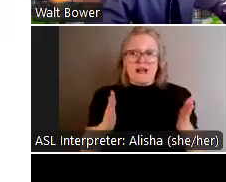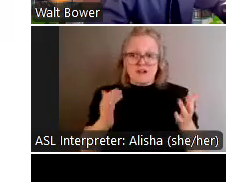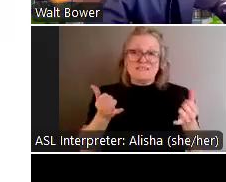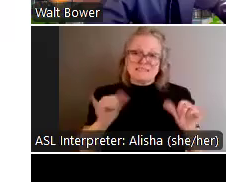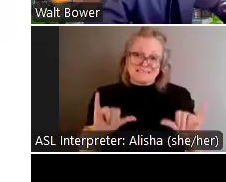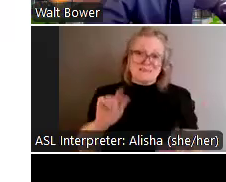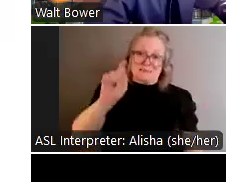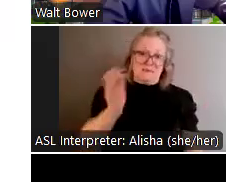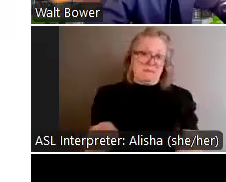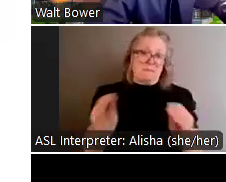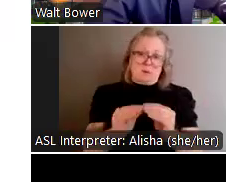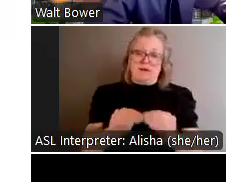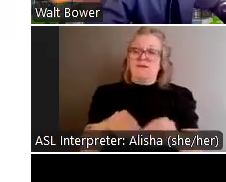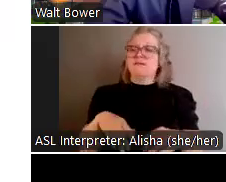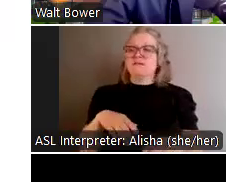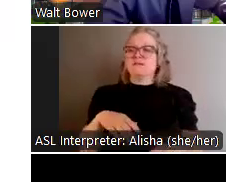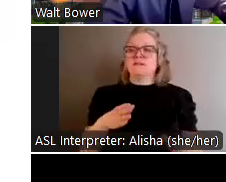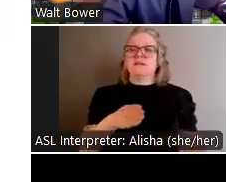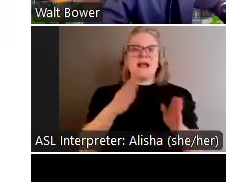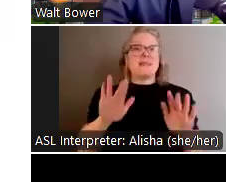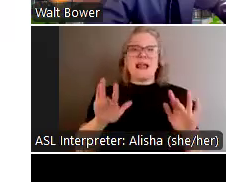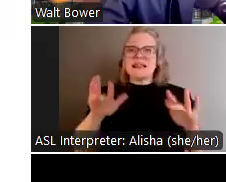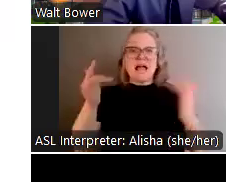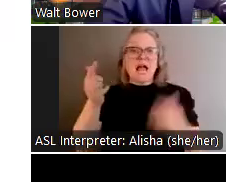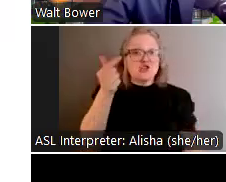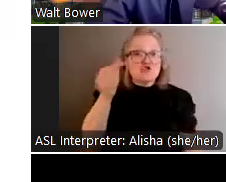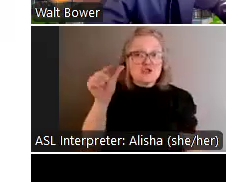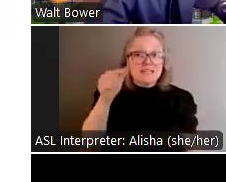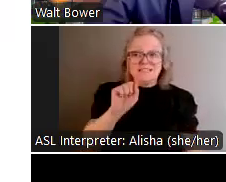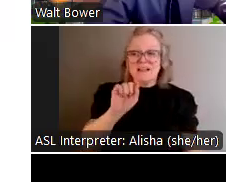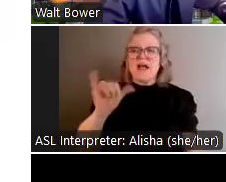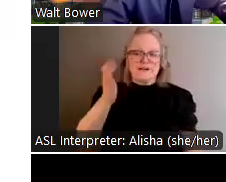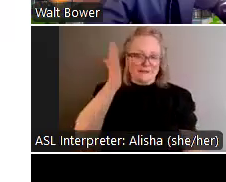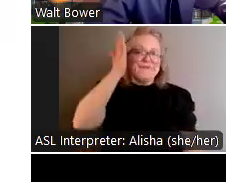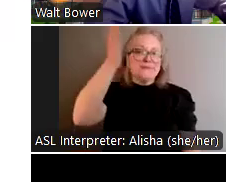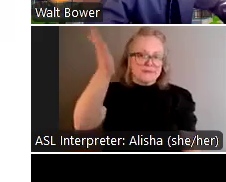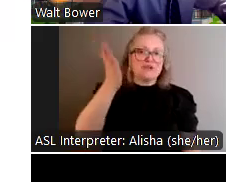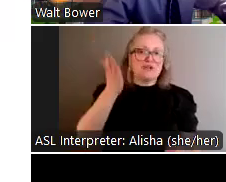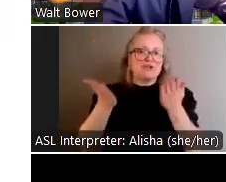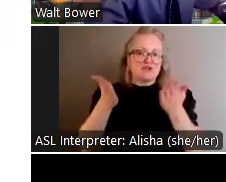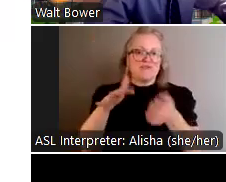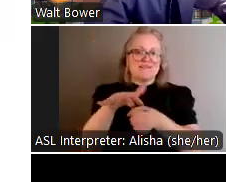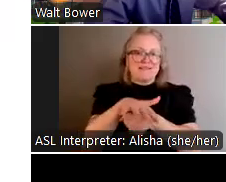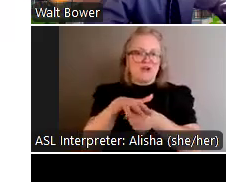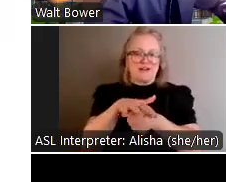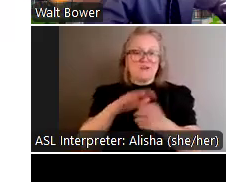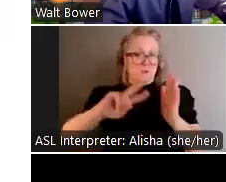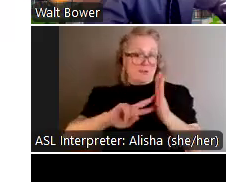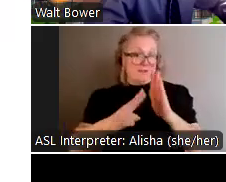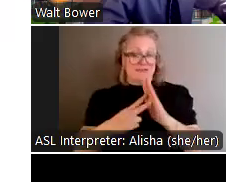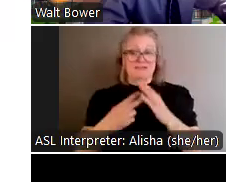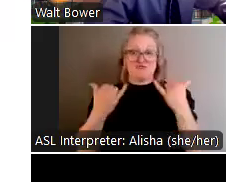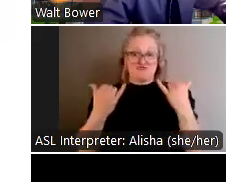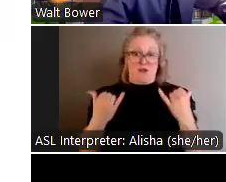needed. We have the ones in light green, which is a future service area. So this means that they are